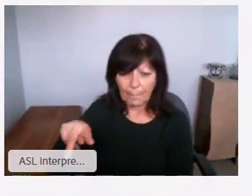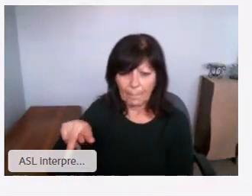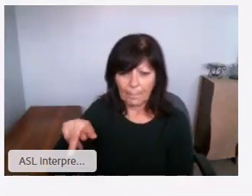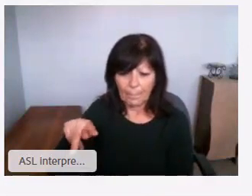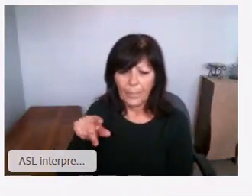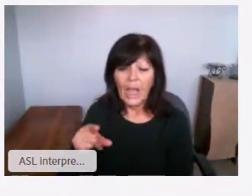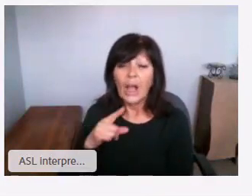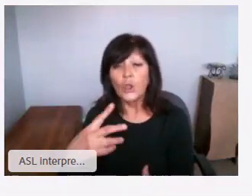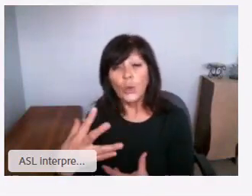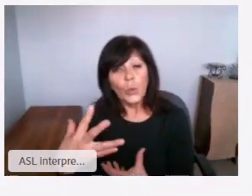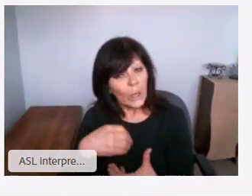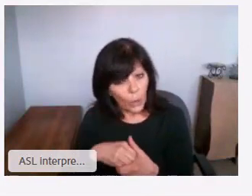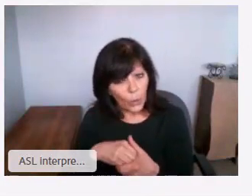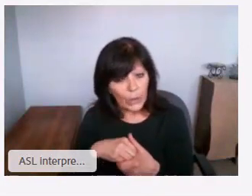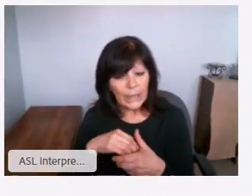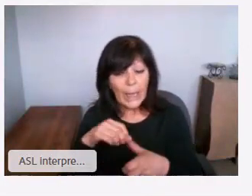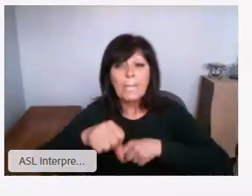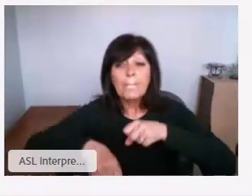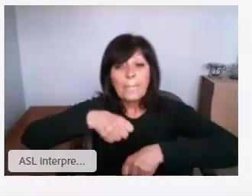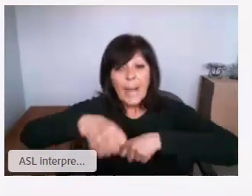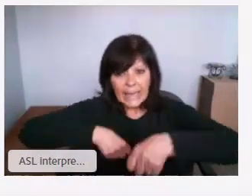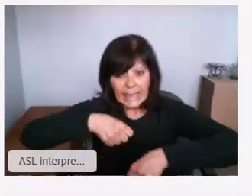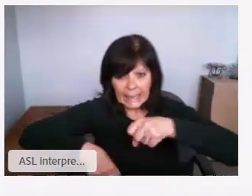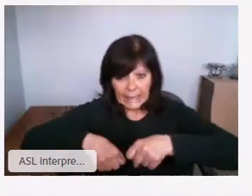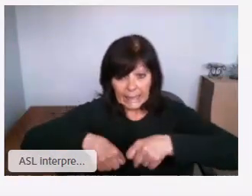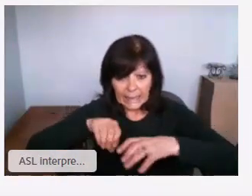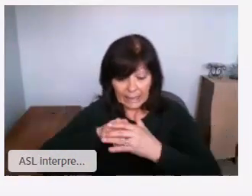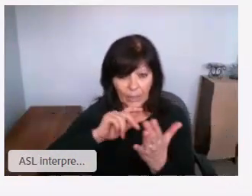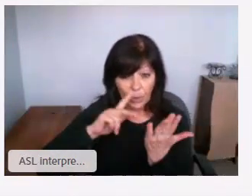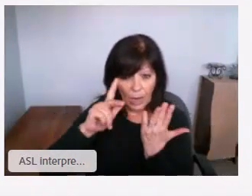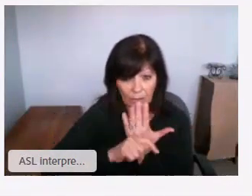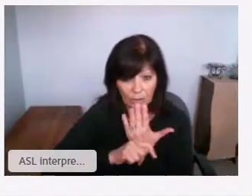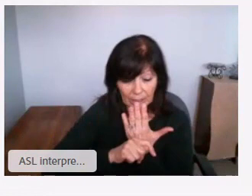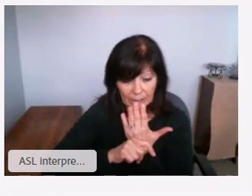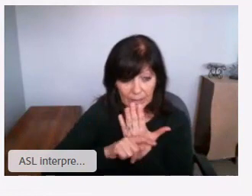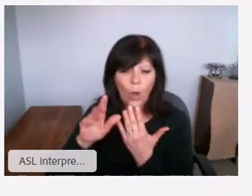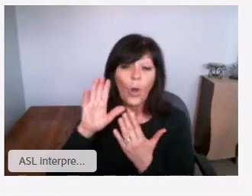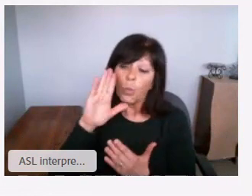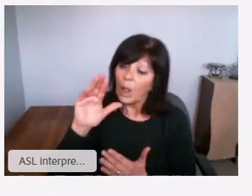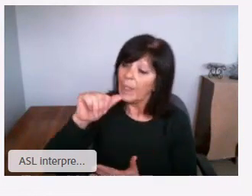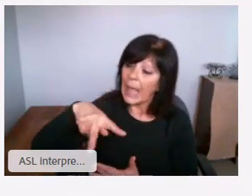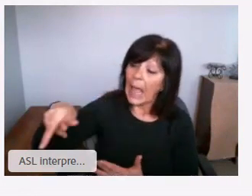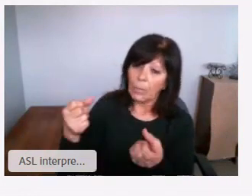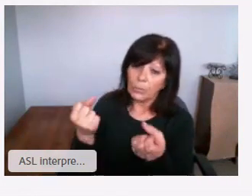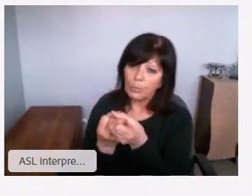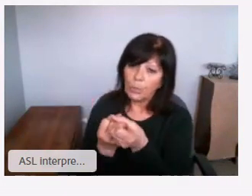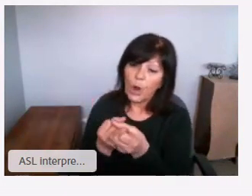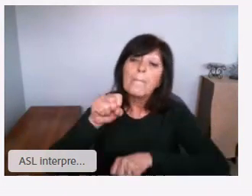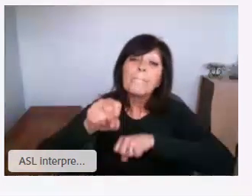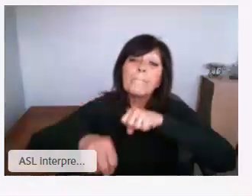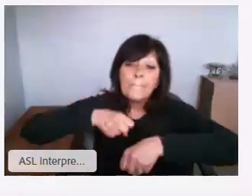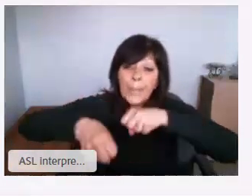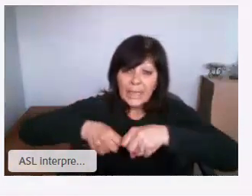you including biking groups in the project? Will the app support bike trips?